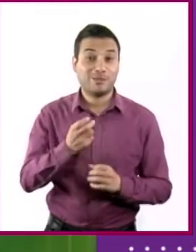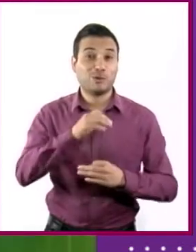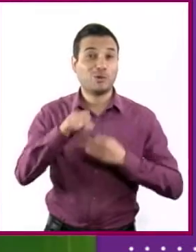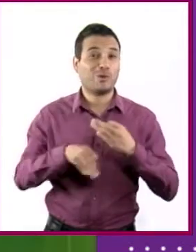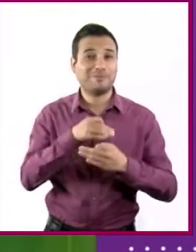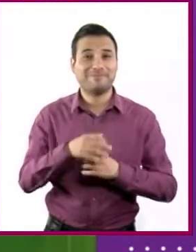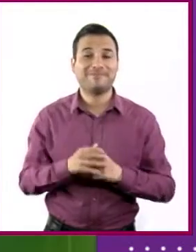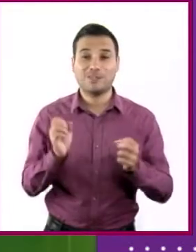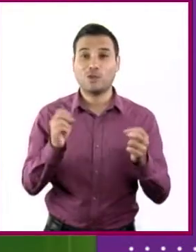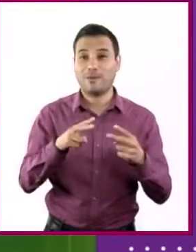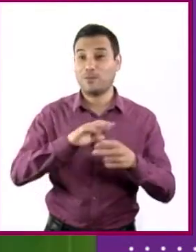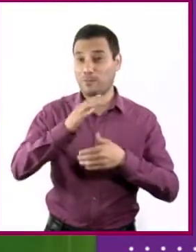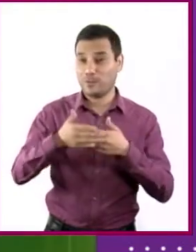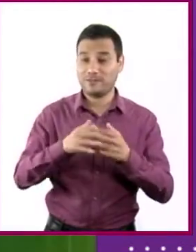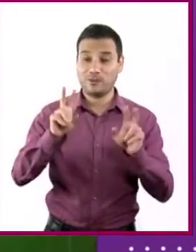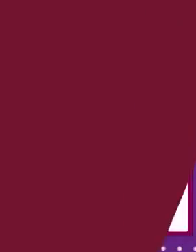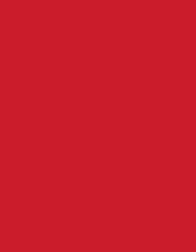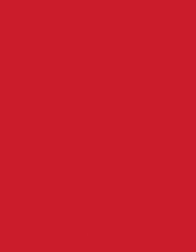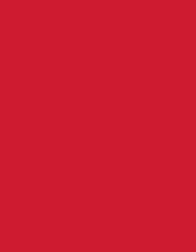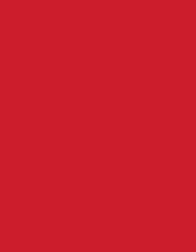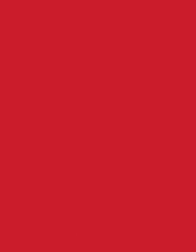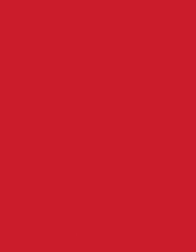todo. ¡Hasta la próxima!